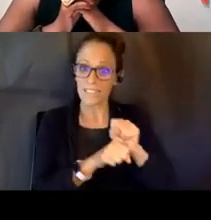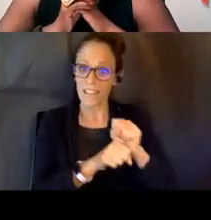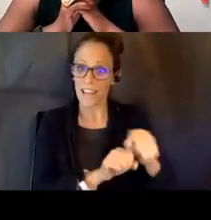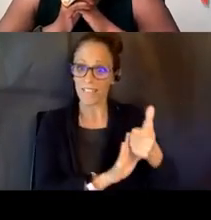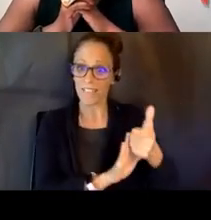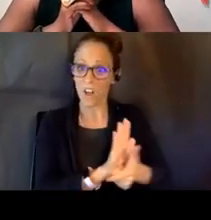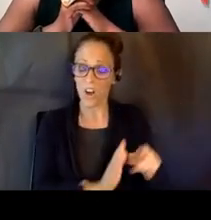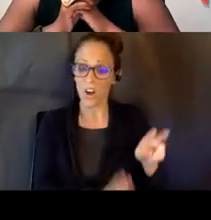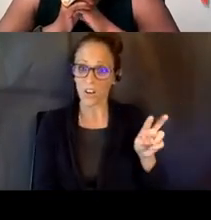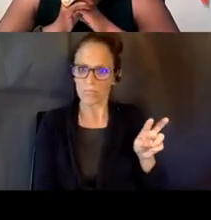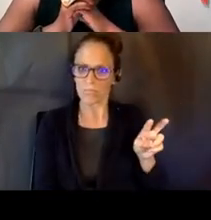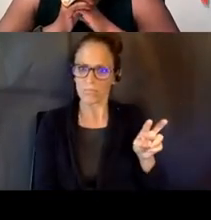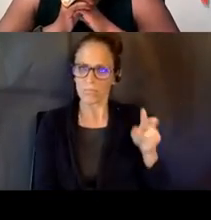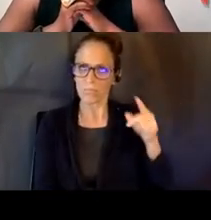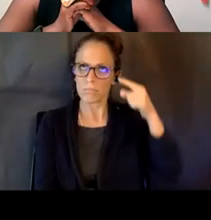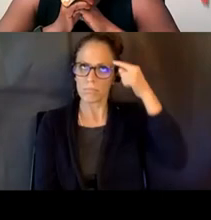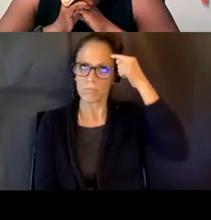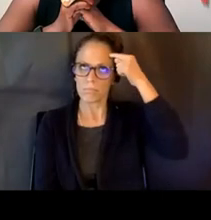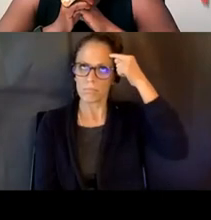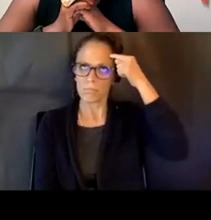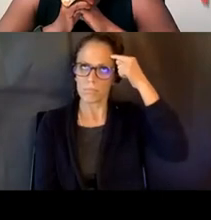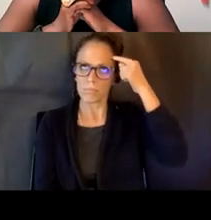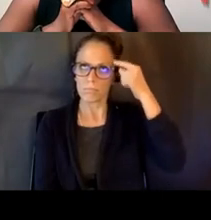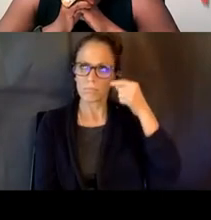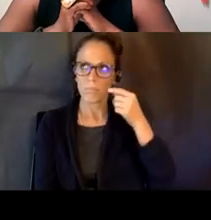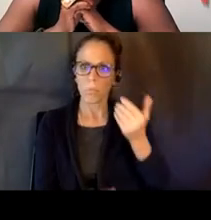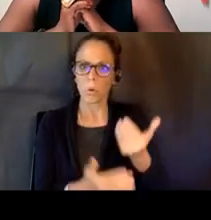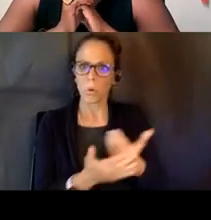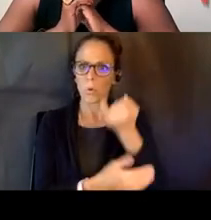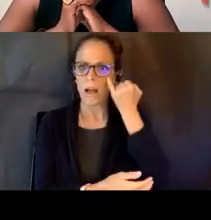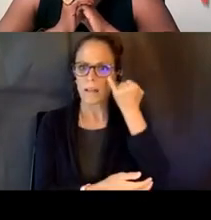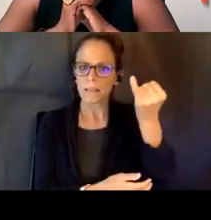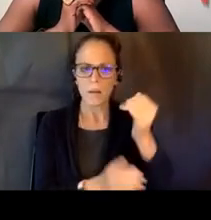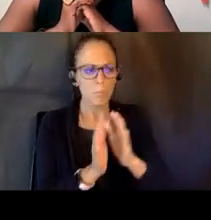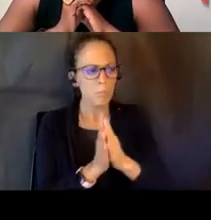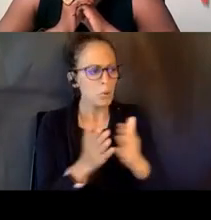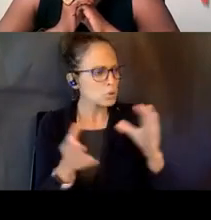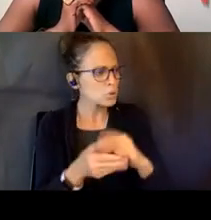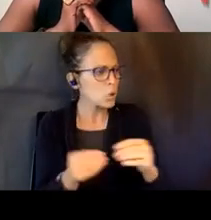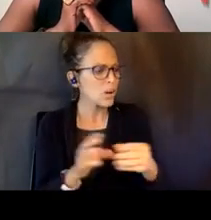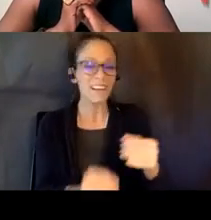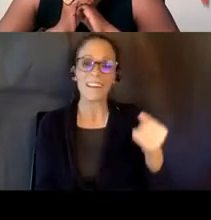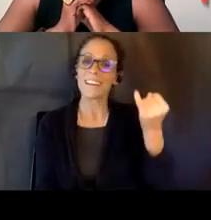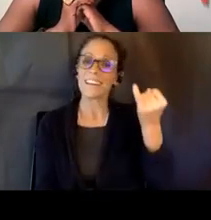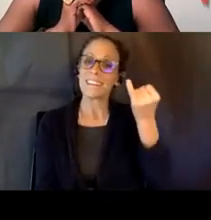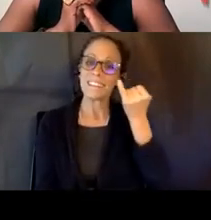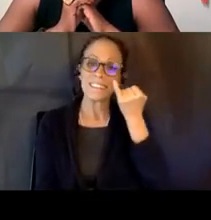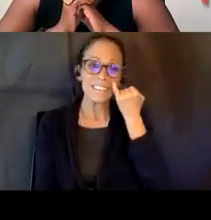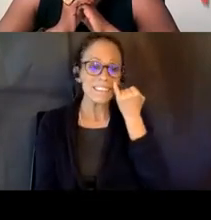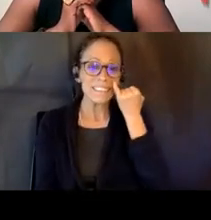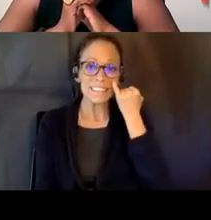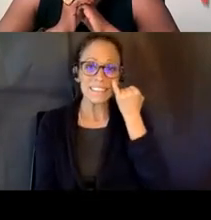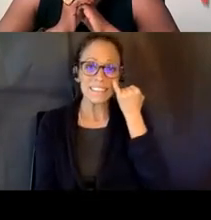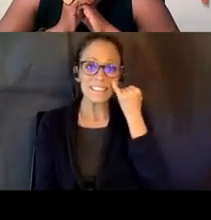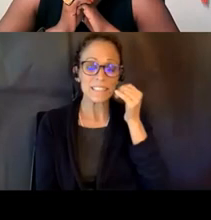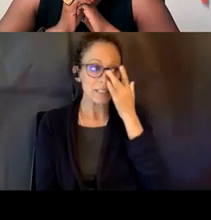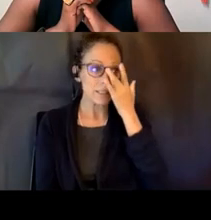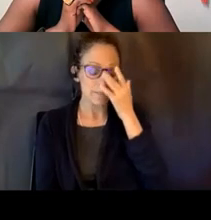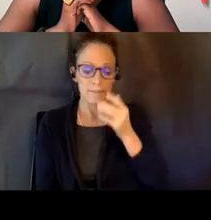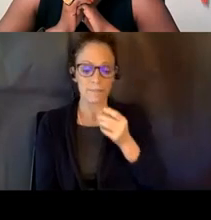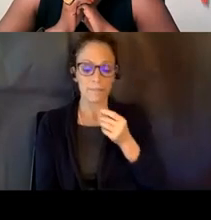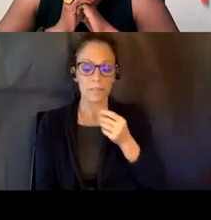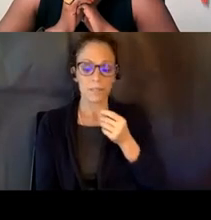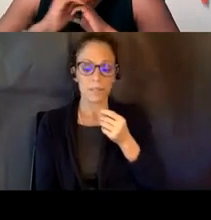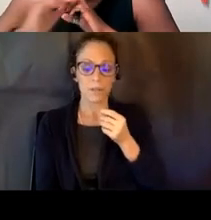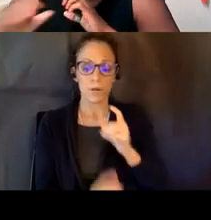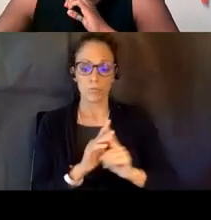up, you know, so if enslaved people ran away, ran south, you know, abolitionists helped, they got to the places like Boston, but it